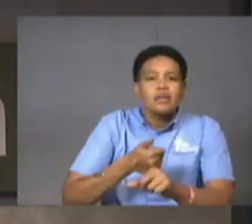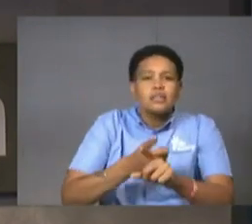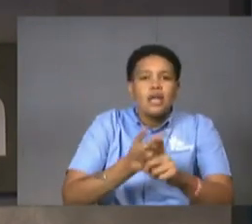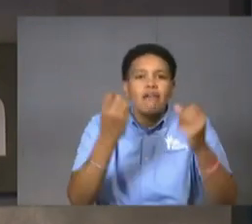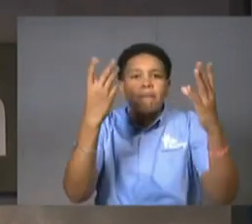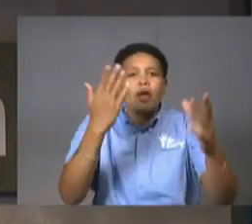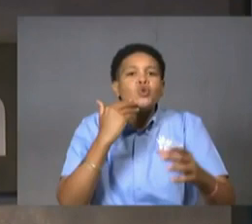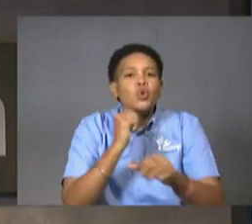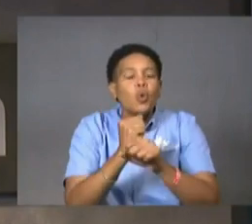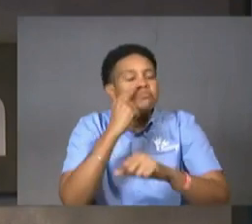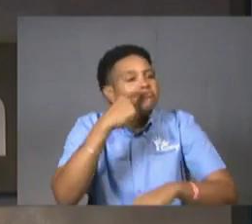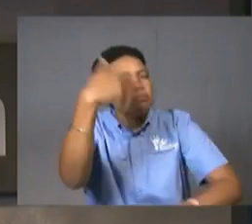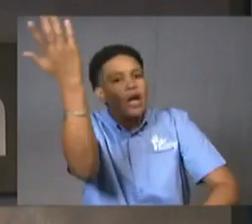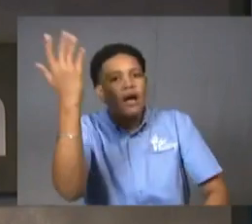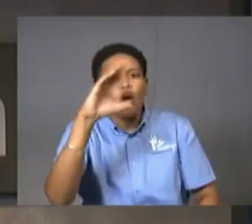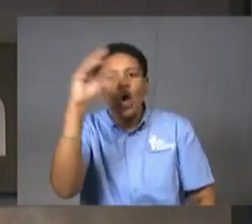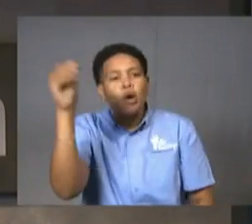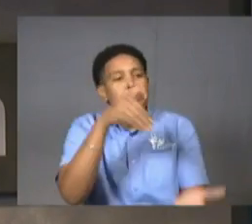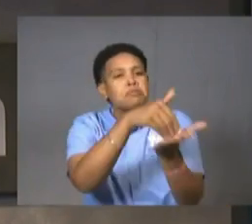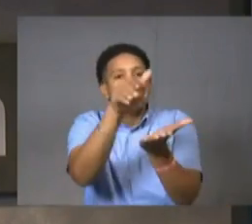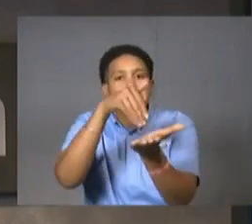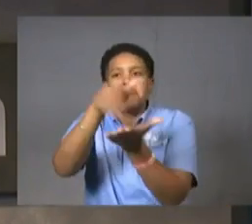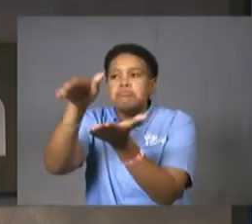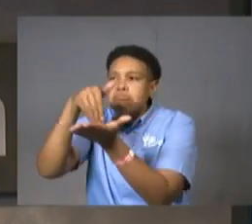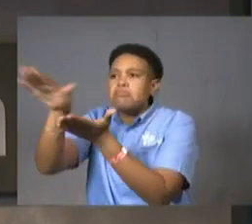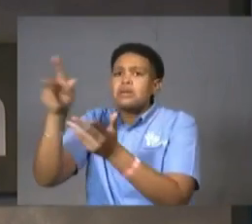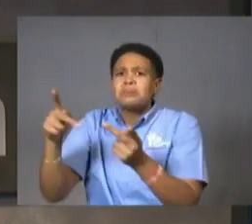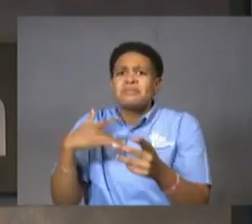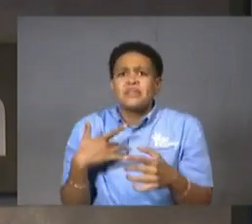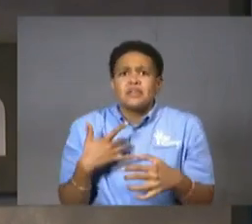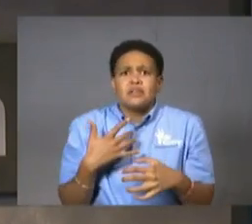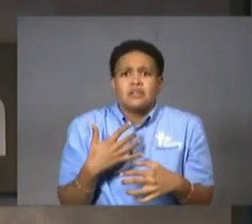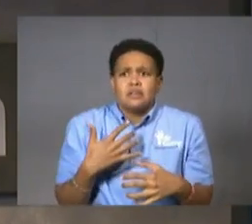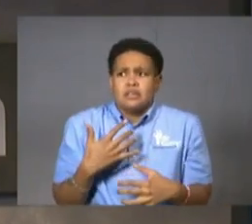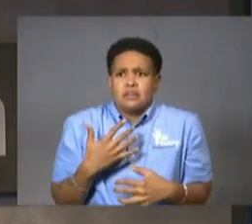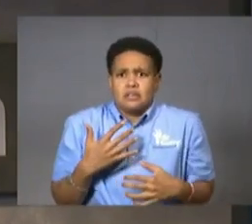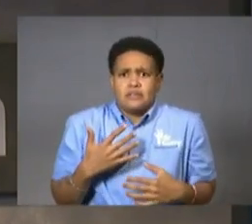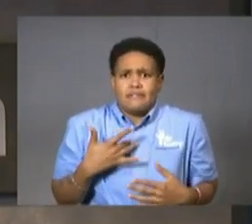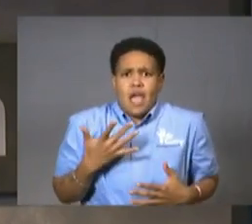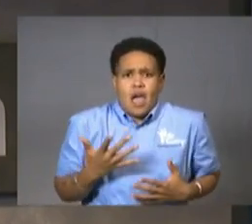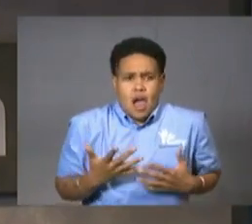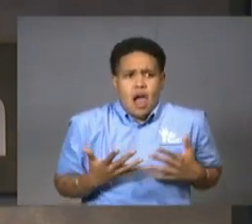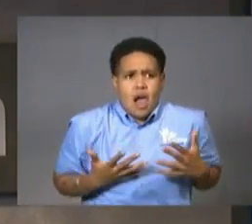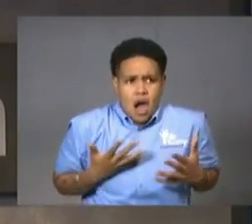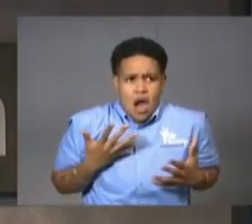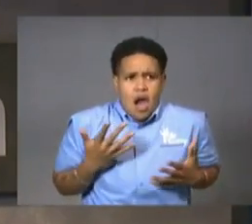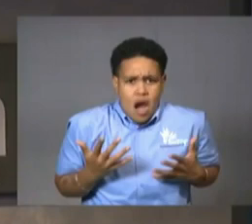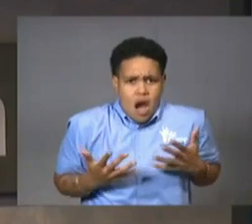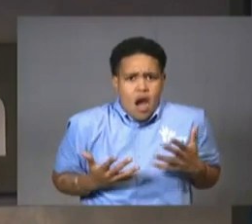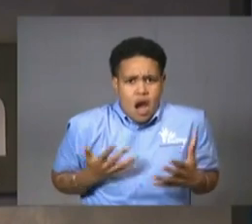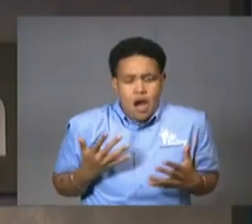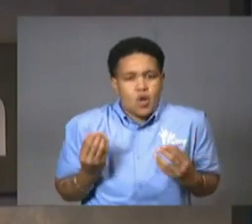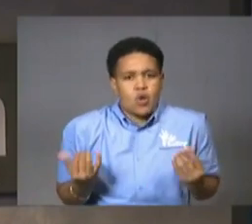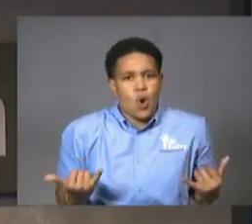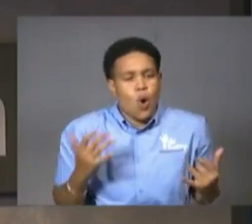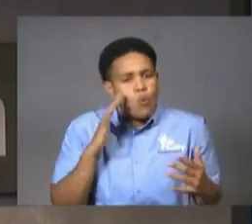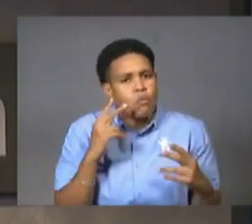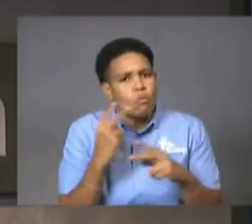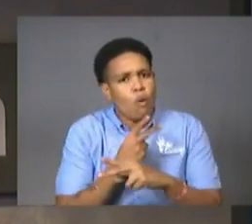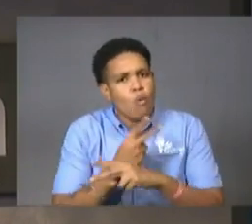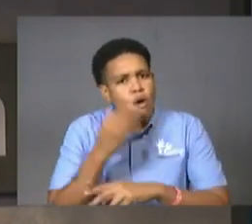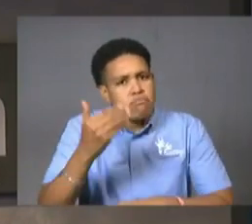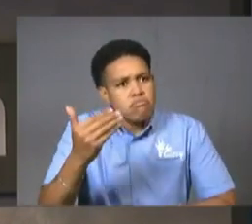laid off workers. People are feeling the crunch, and it's going to get worse. This measure is designed to ensure that